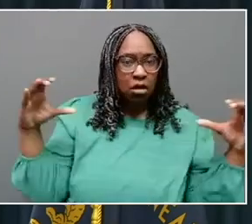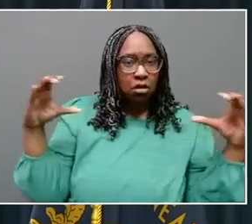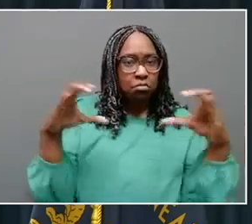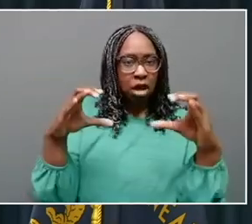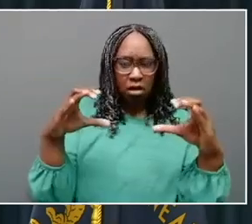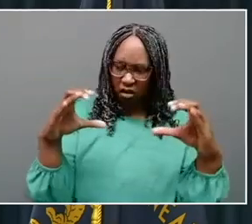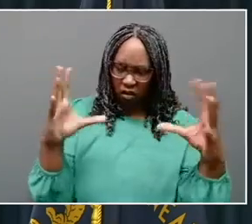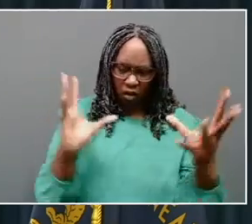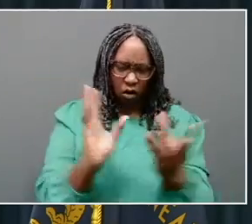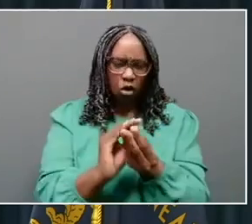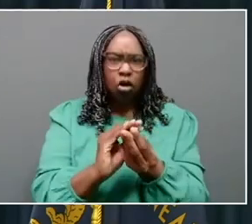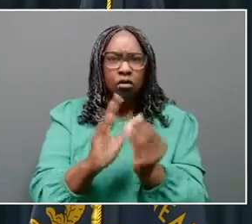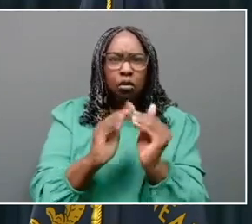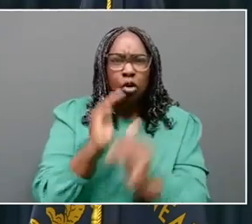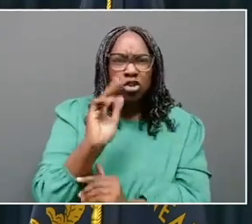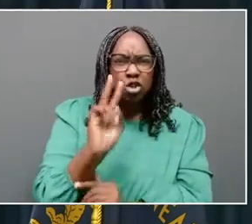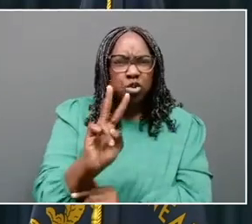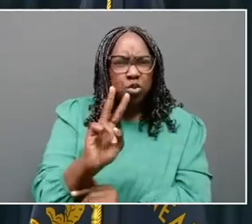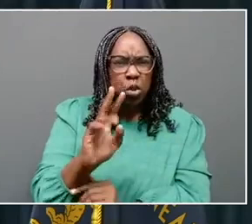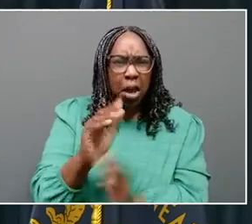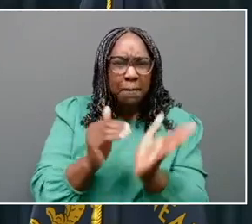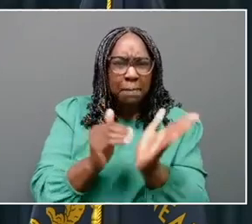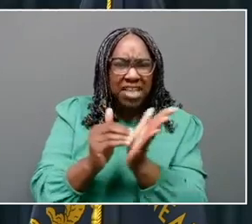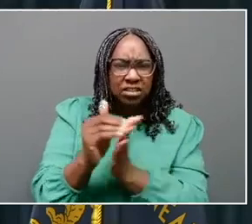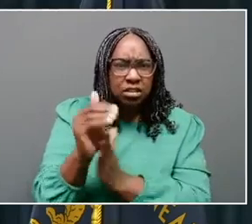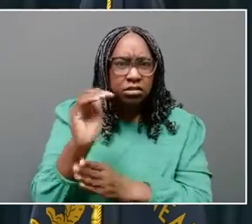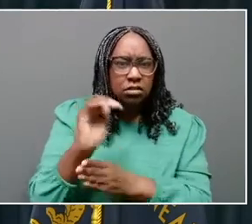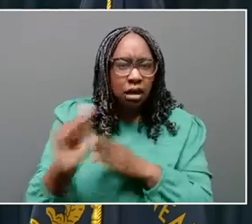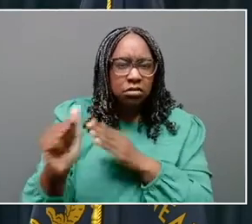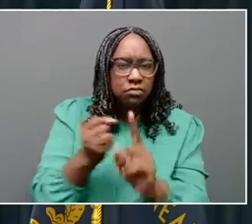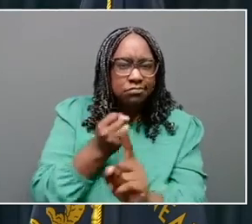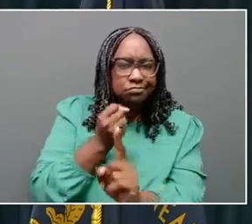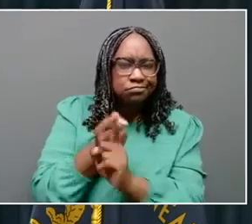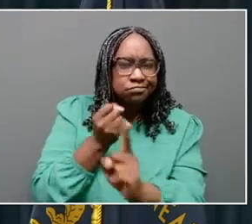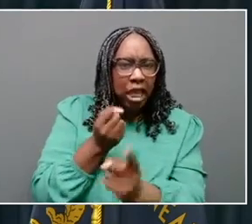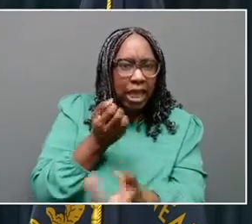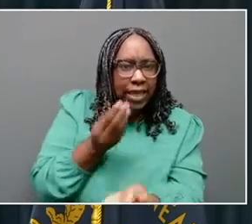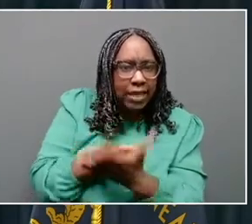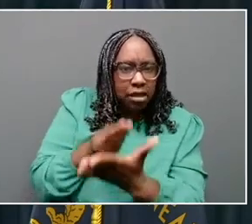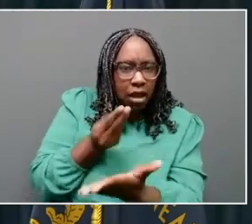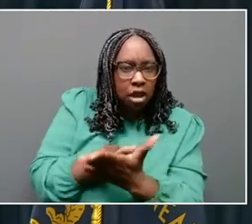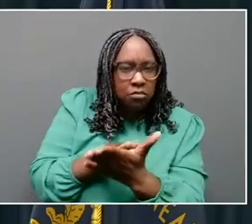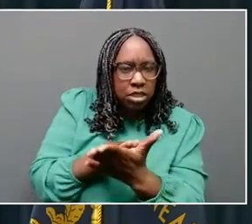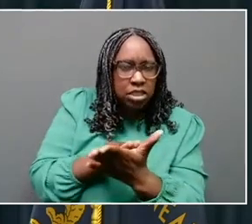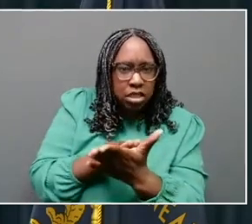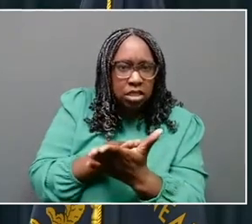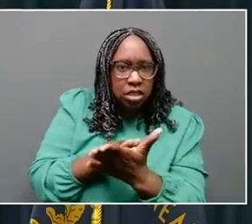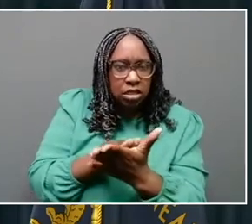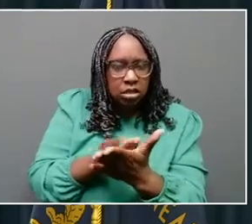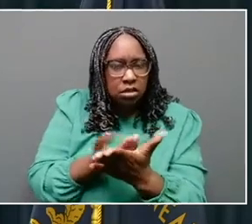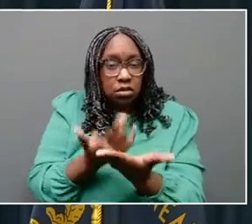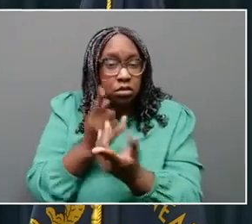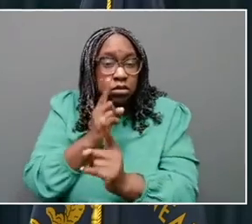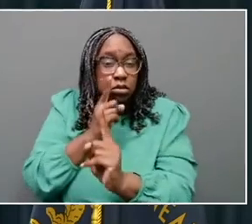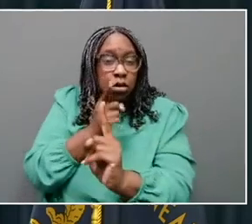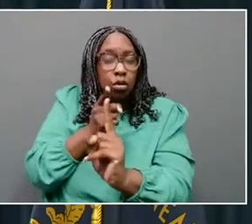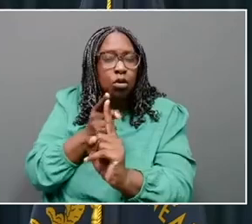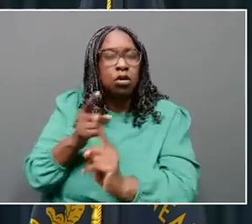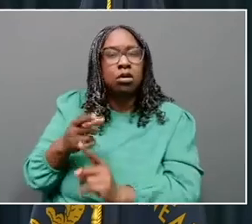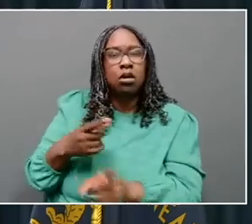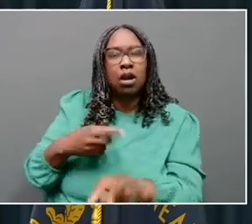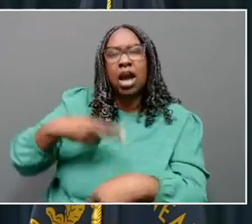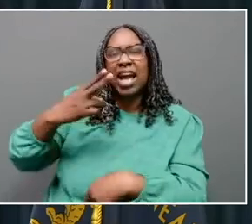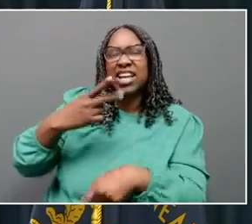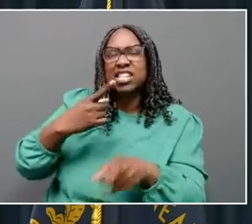$2+ billion to impact the economics, to get especially broadband and high-speed